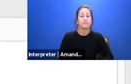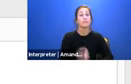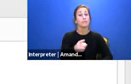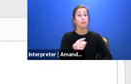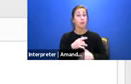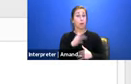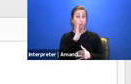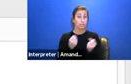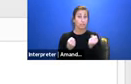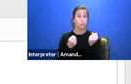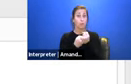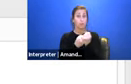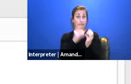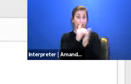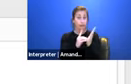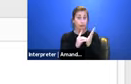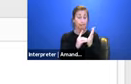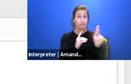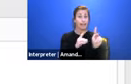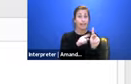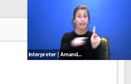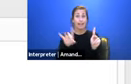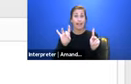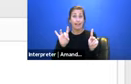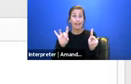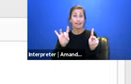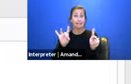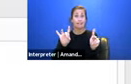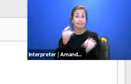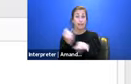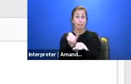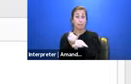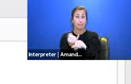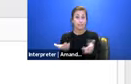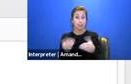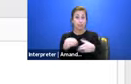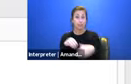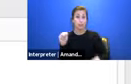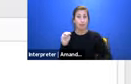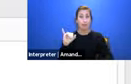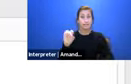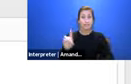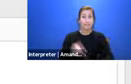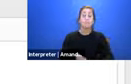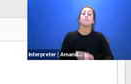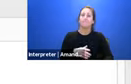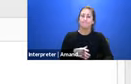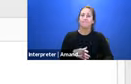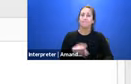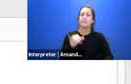to support the design of the K-8 campus here? And again, as we looked at this one, we also